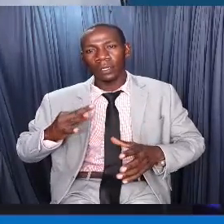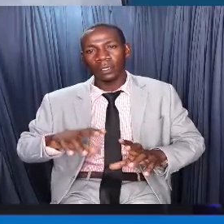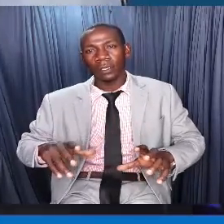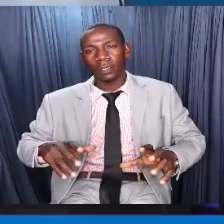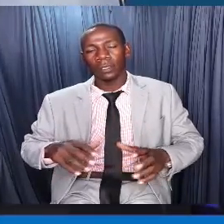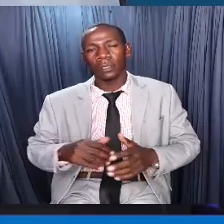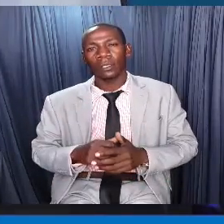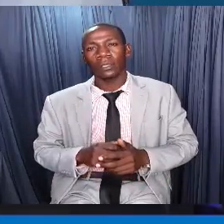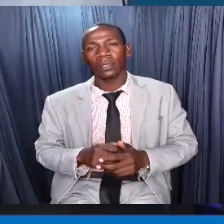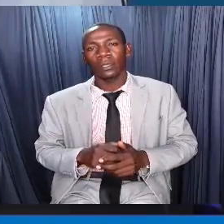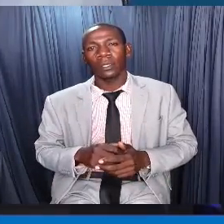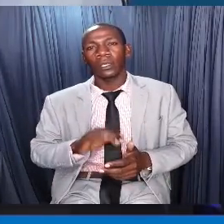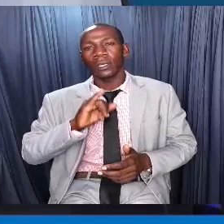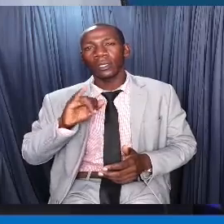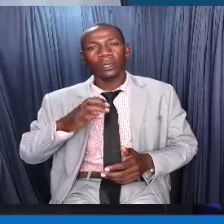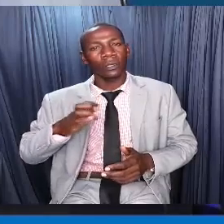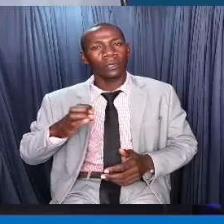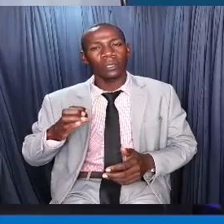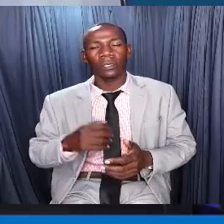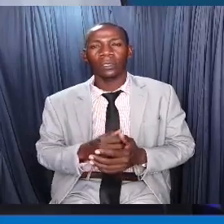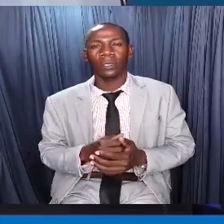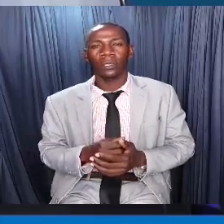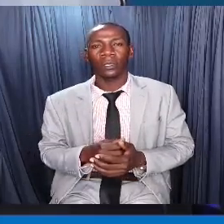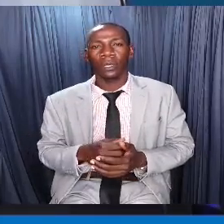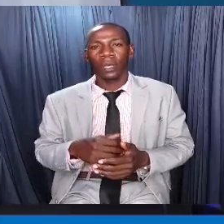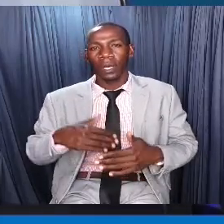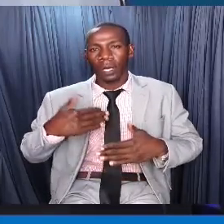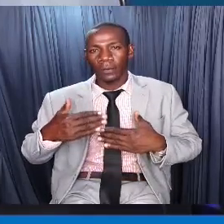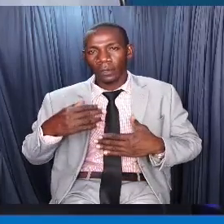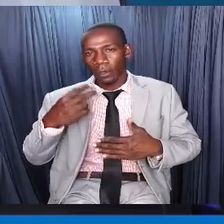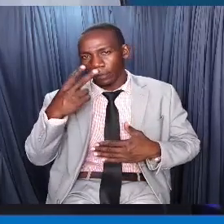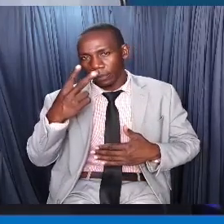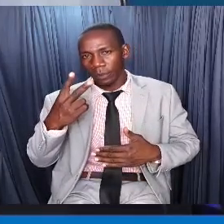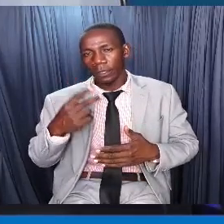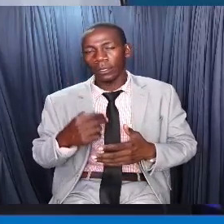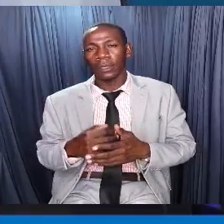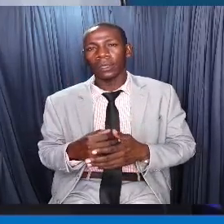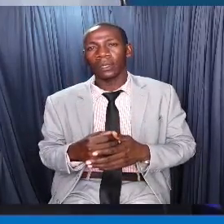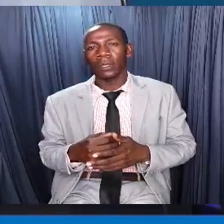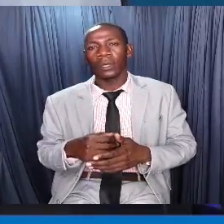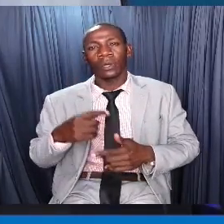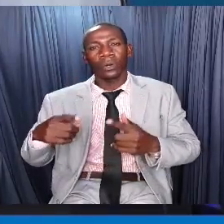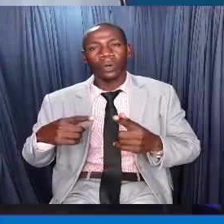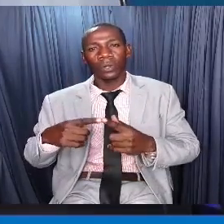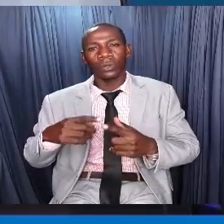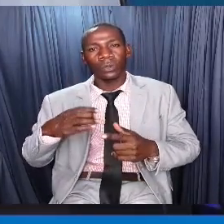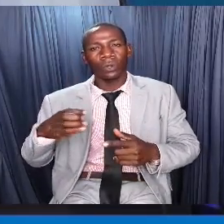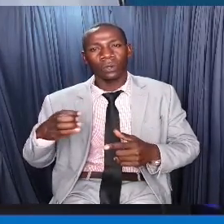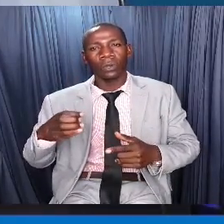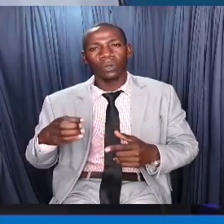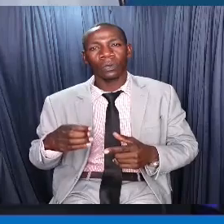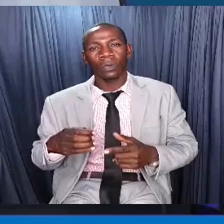Third chance. Ni ya kubisha. Is knocking. Because you've now found. Sasa unaenda kubisha. Now you go and